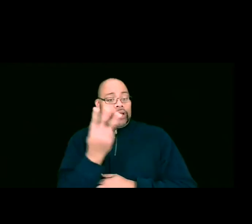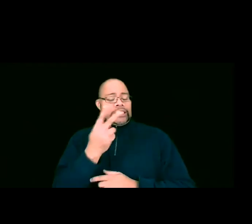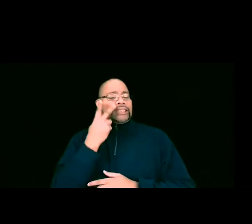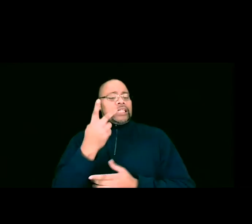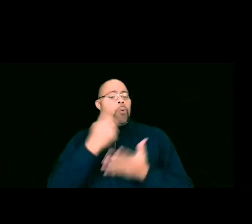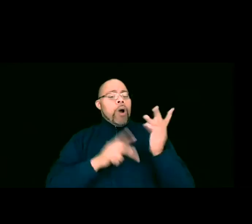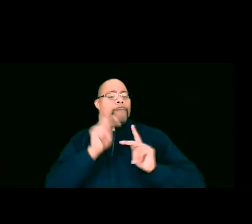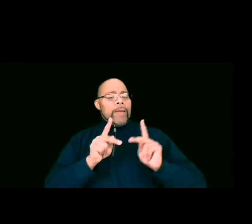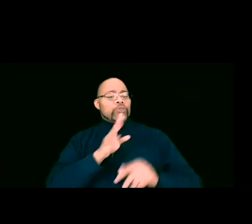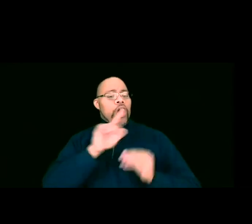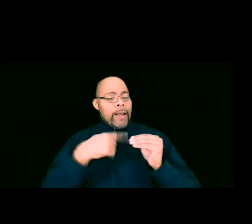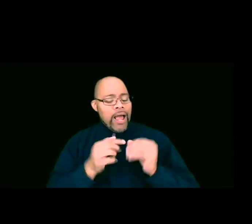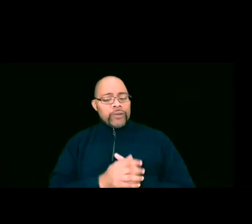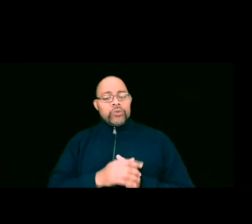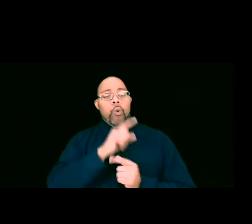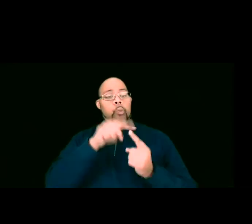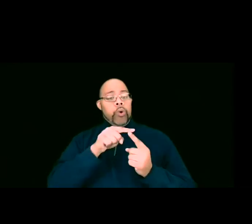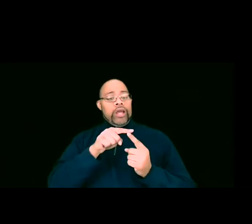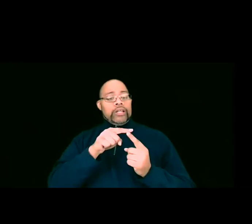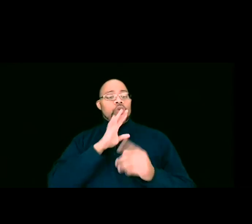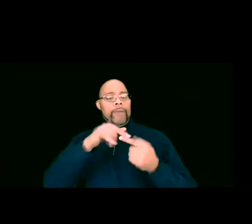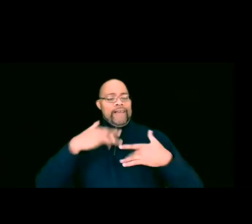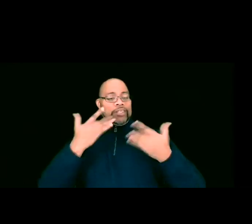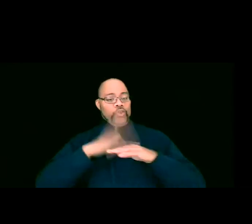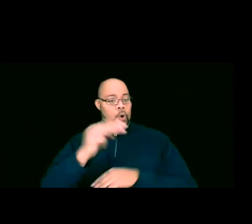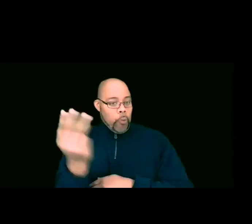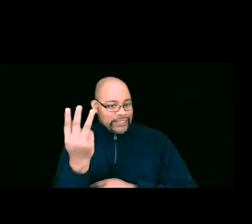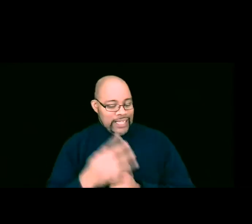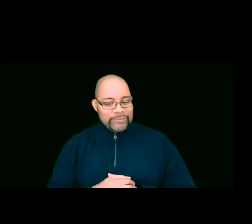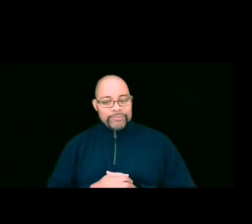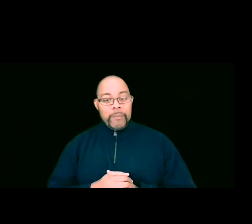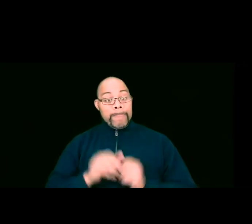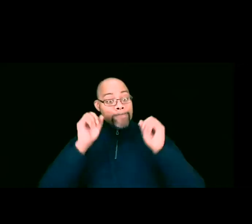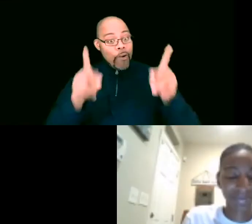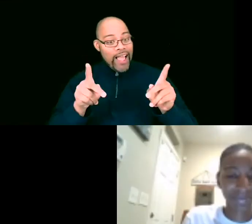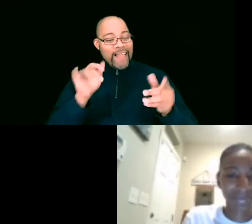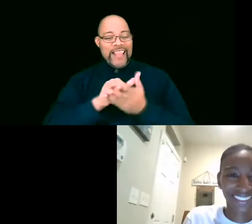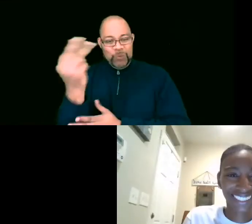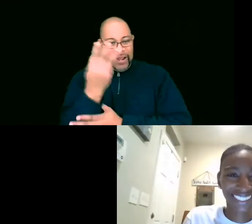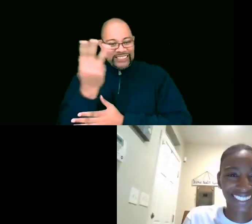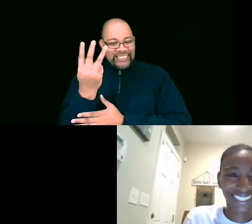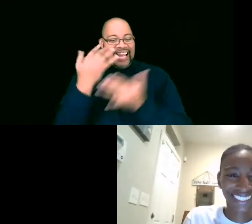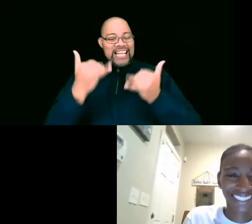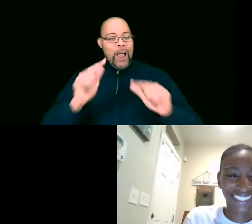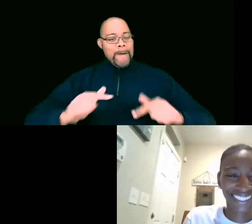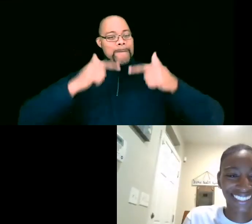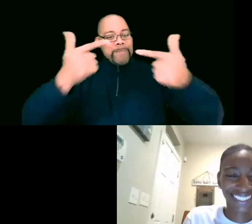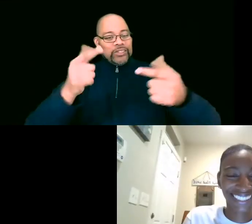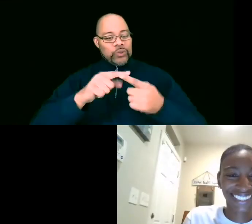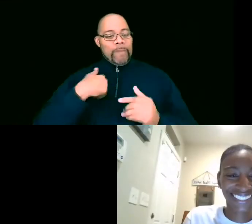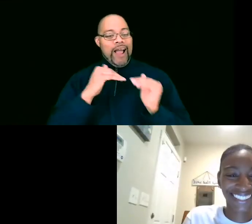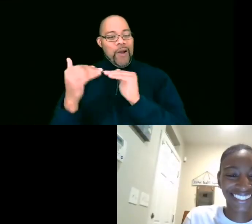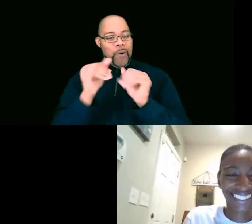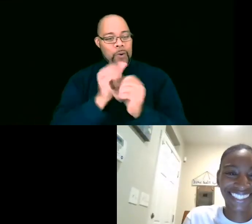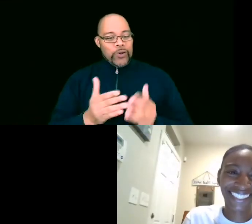what people are talking about when it comes to the events on Wednesday. All righty, that's Wednesday. Now I'm going to pass it off to my colleague